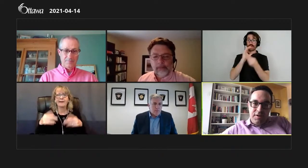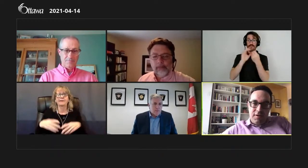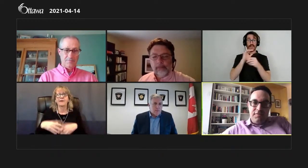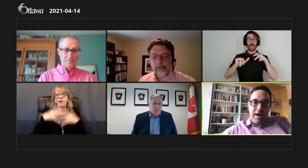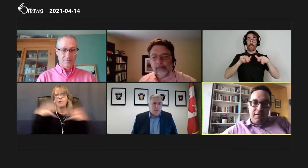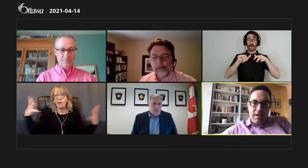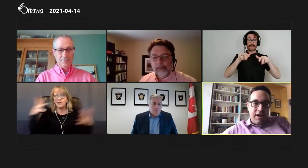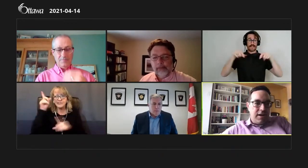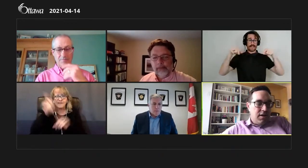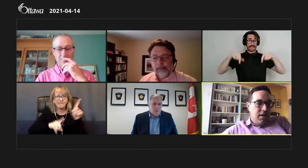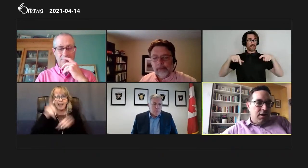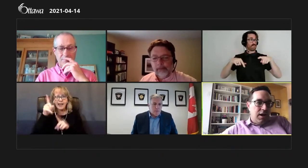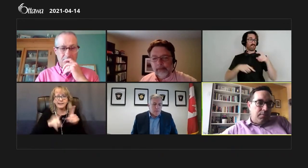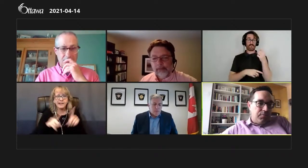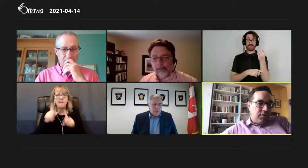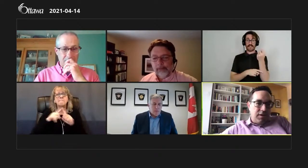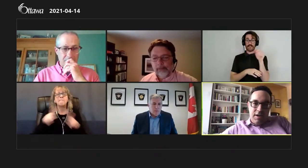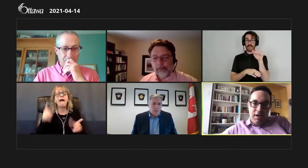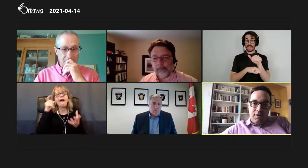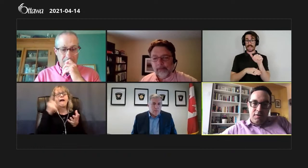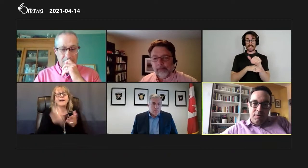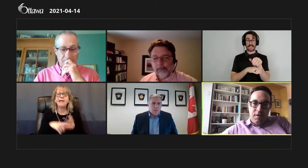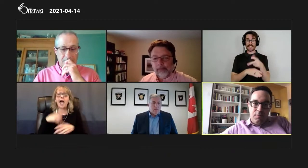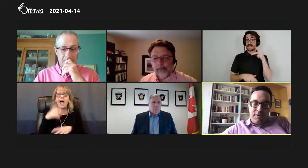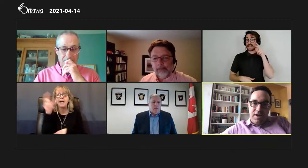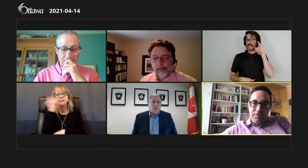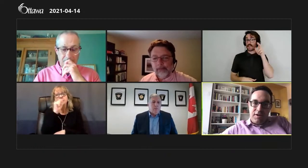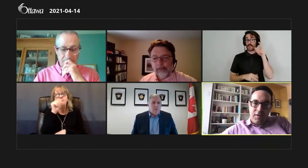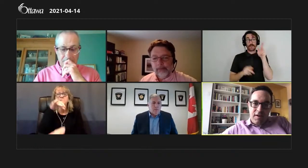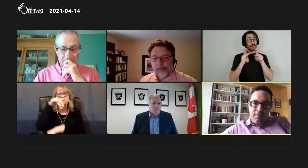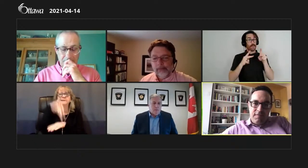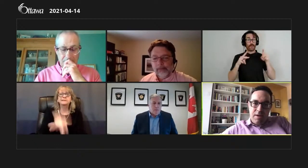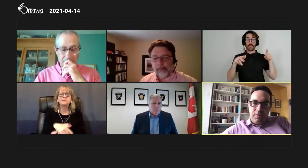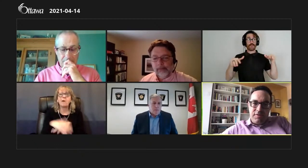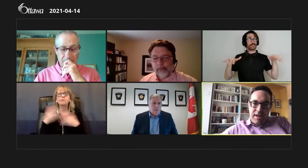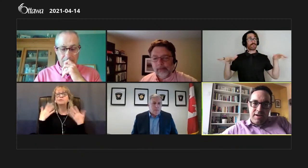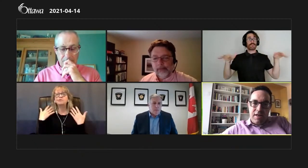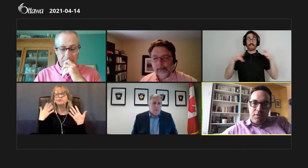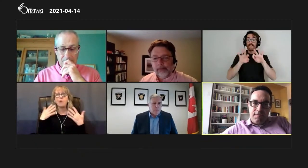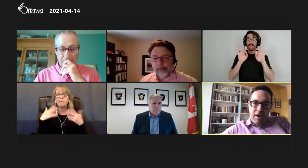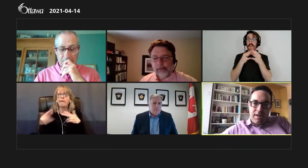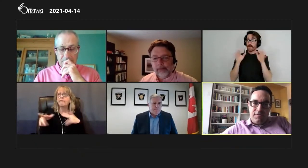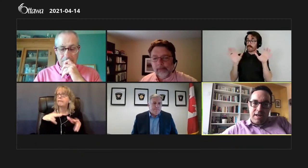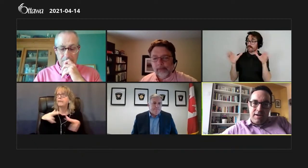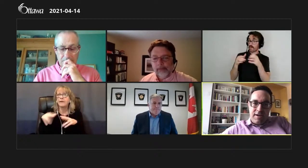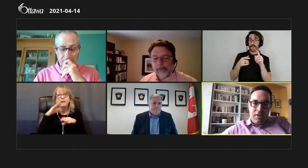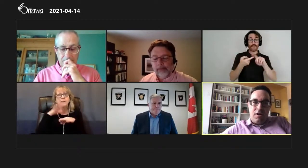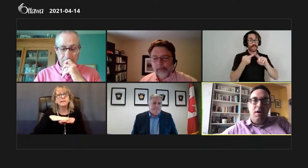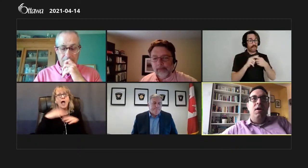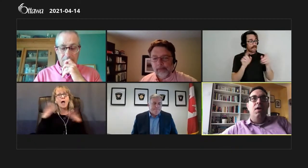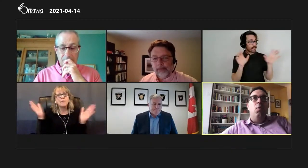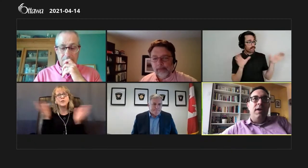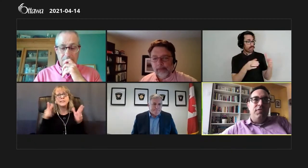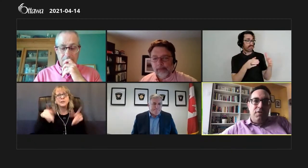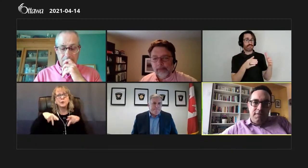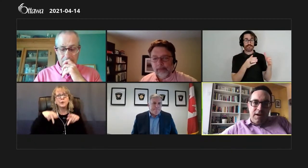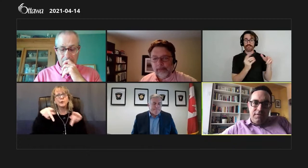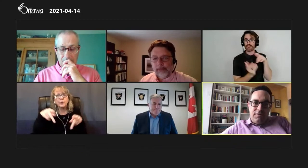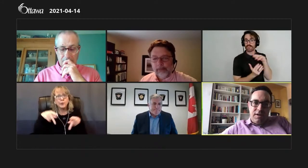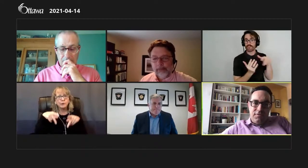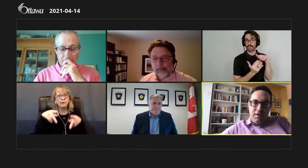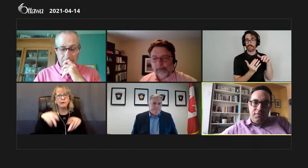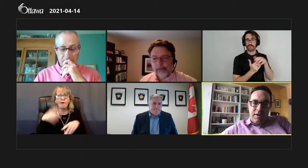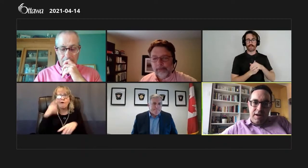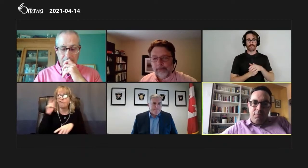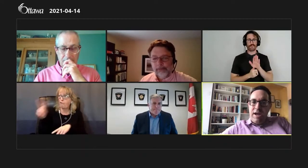out here on a Saturday night, certainly can hear what sounds like a lot of families getting together or friends getting together. What is your advice?